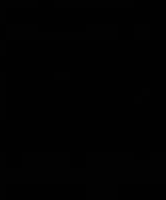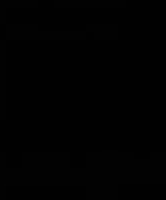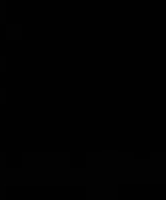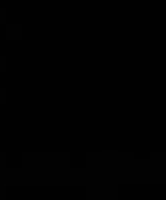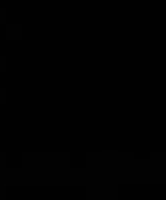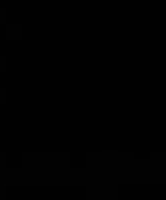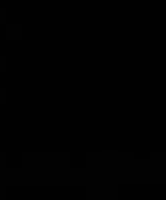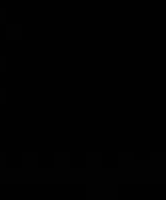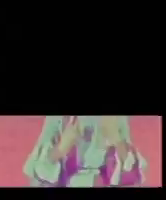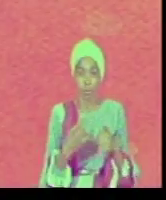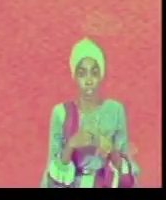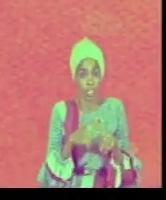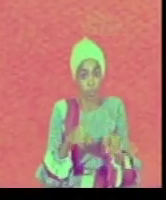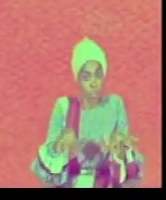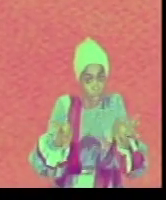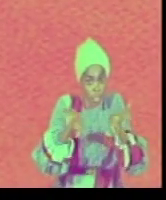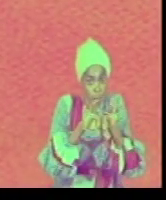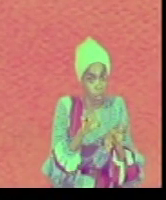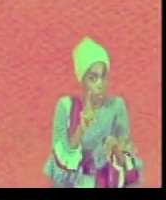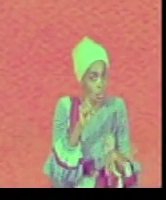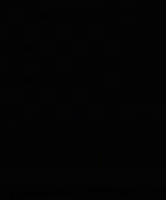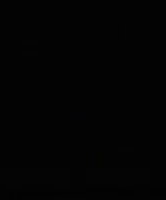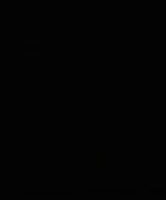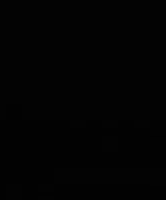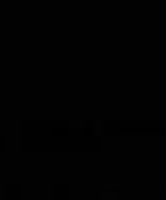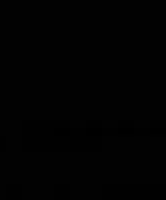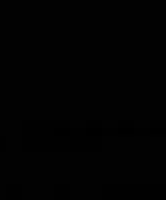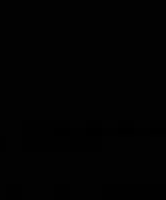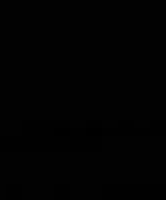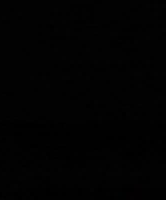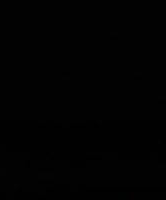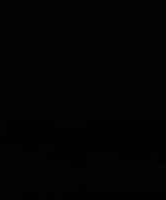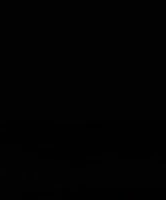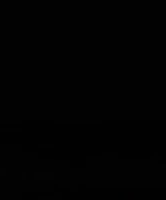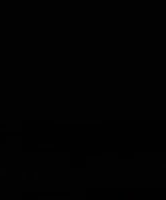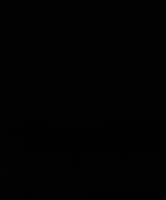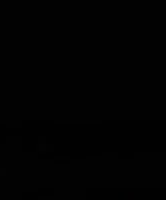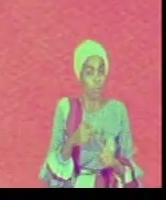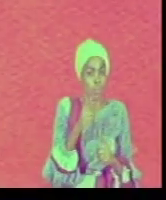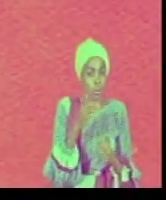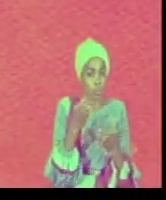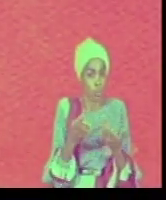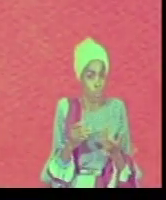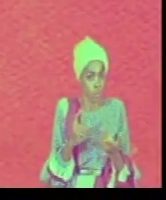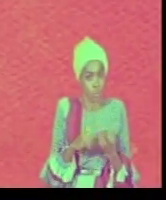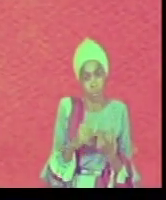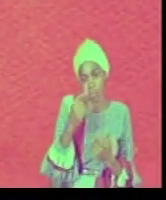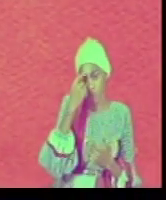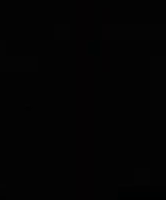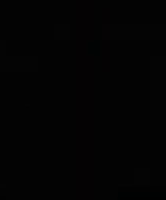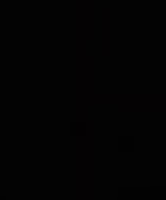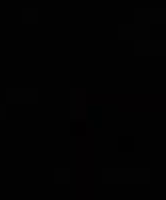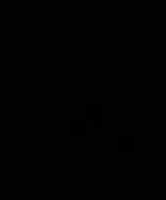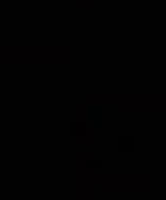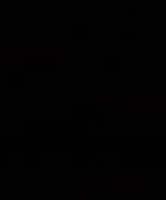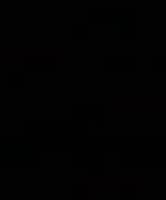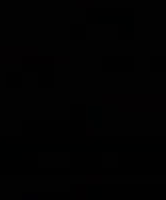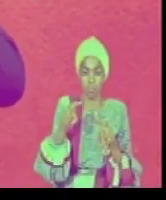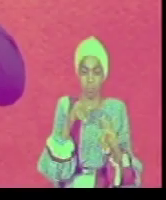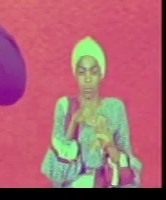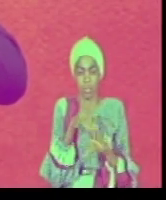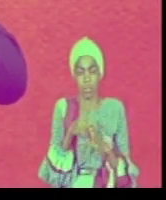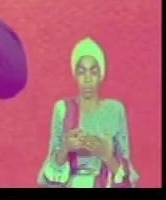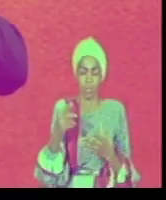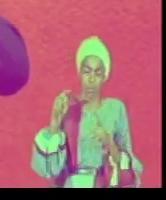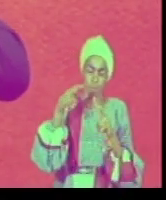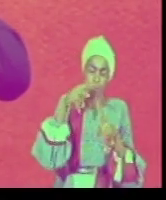but with unique fingerprint. So what you want to think, look at this. Look inwards.